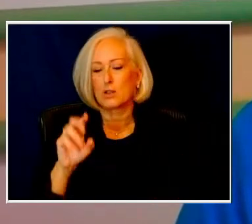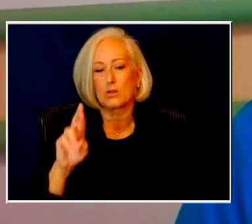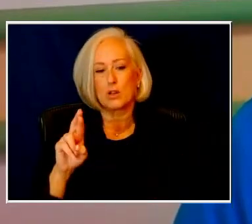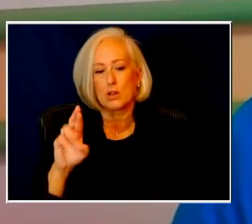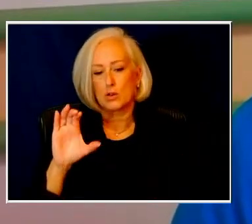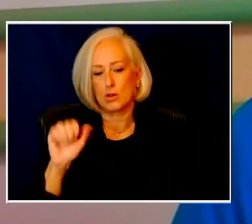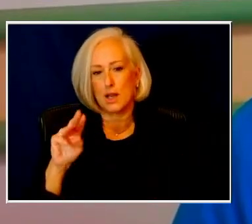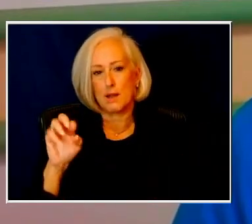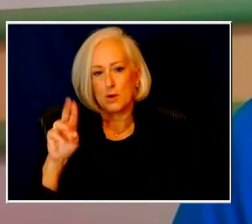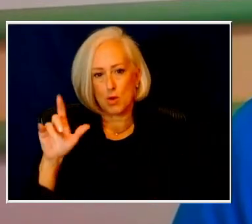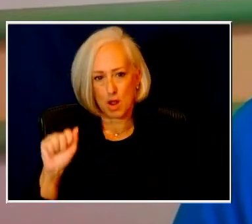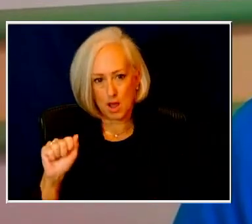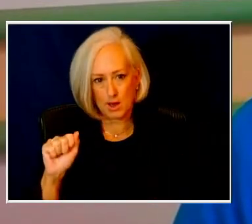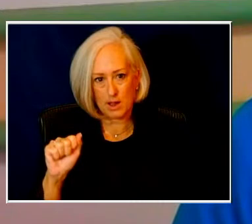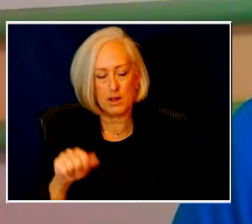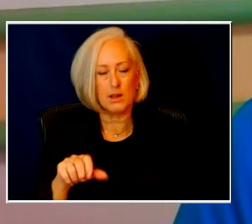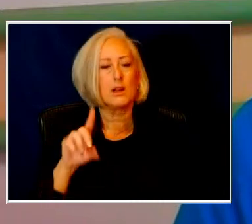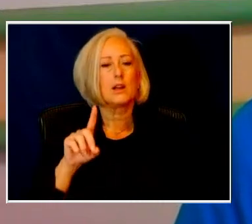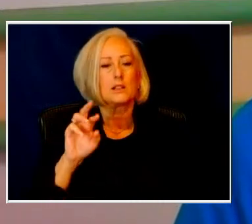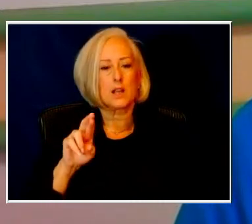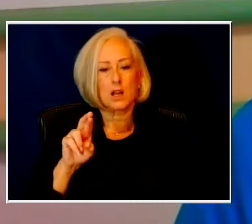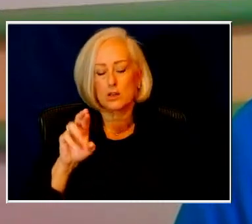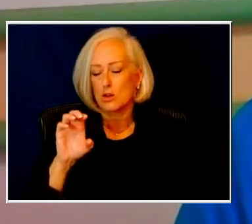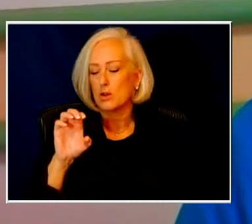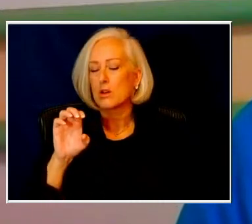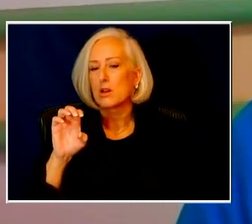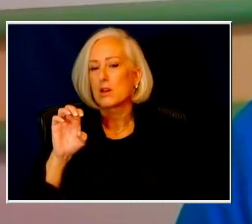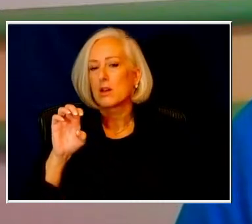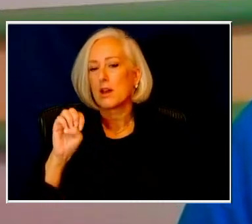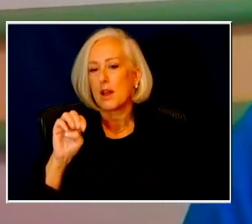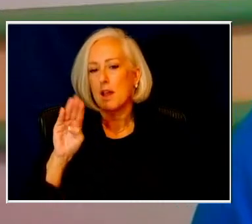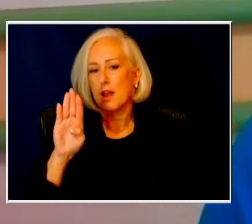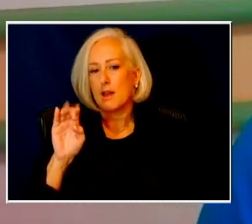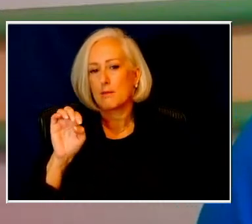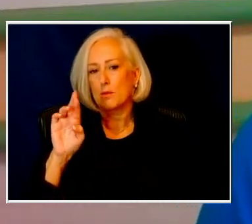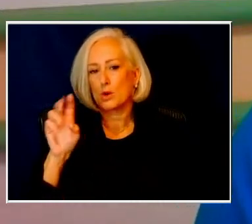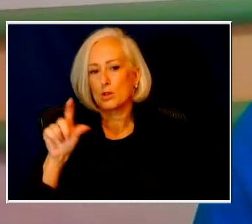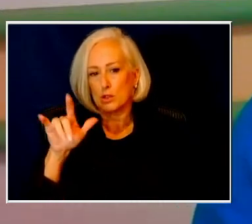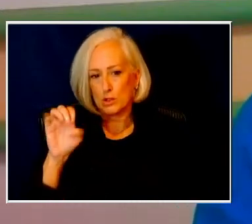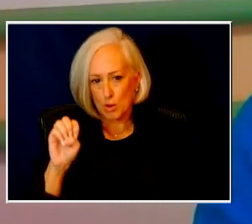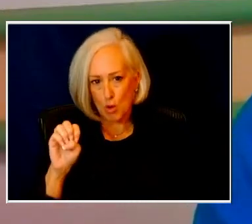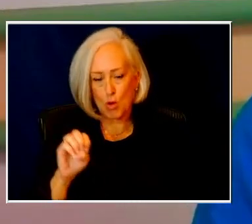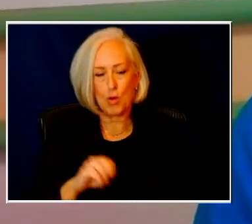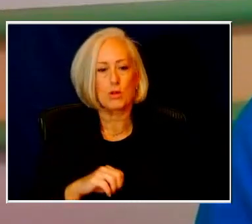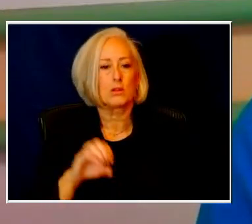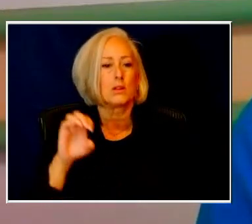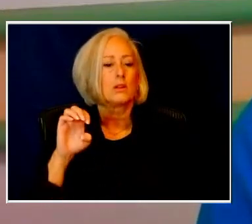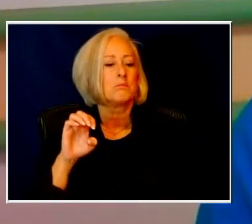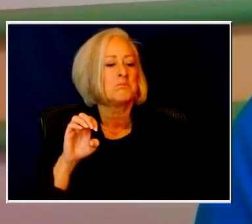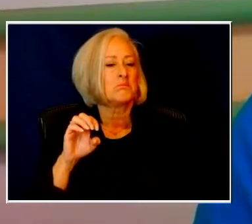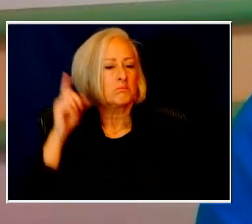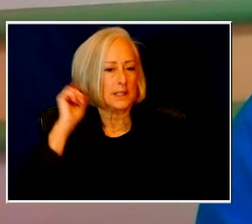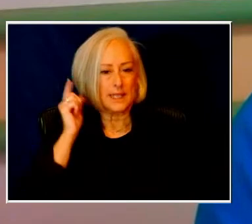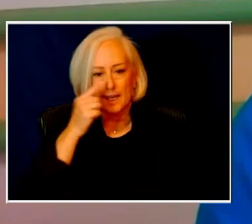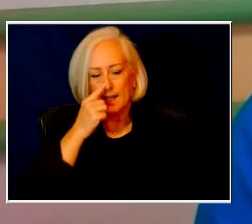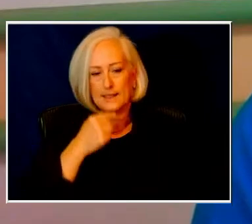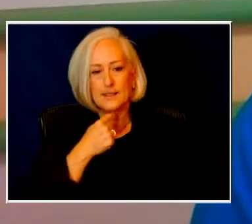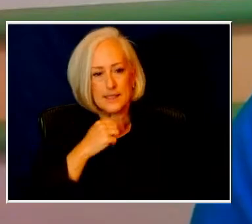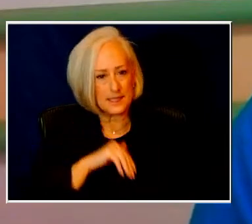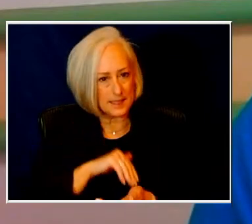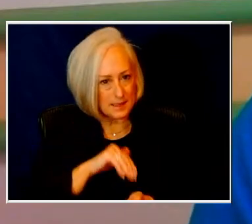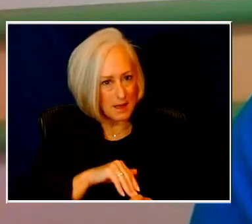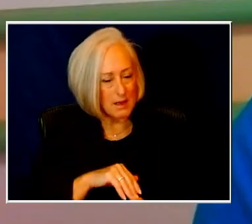Ebersol, and then ENT and head and neck surgery as well too, to kind of coordinate 4 or 5